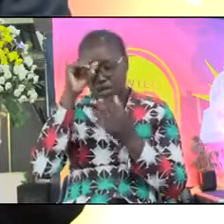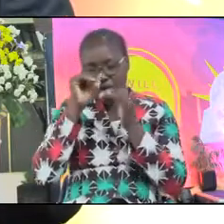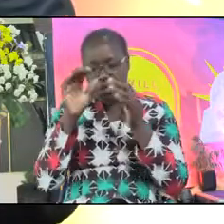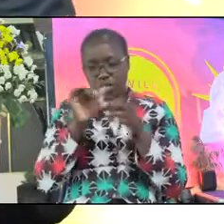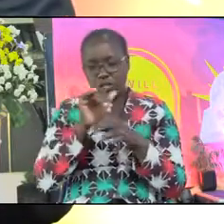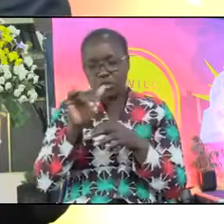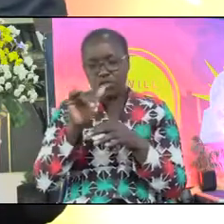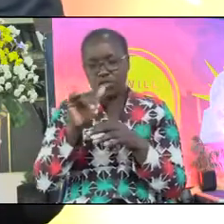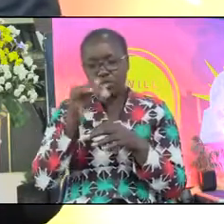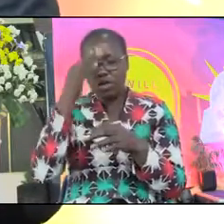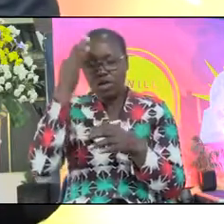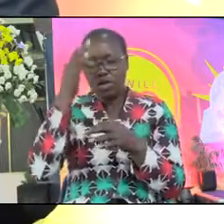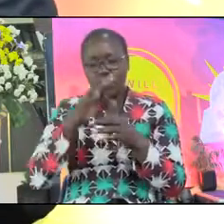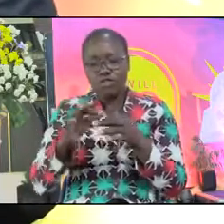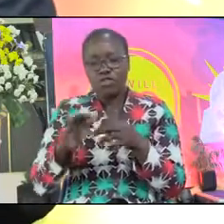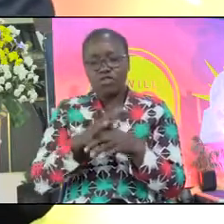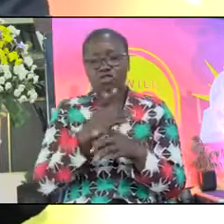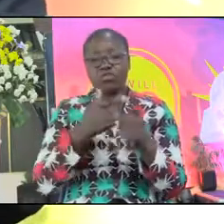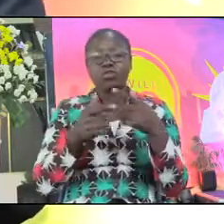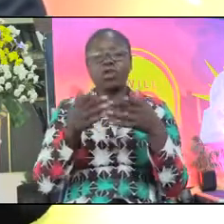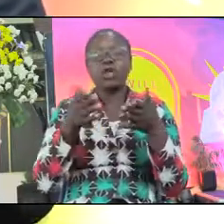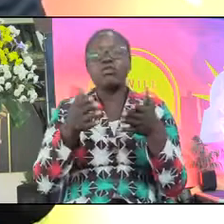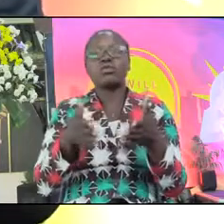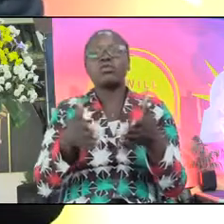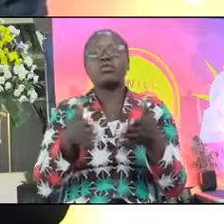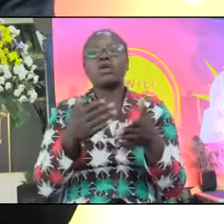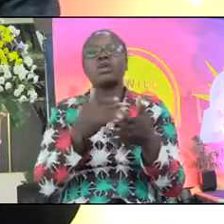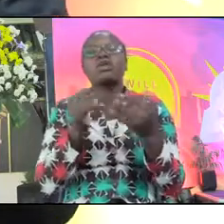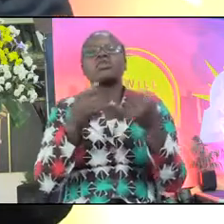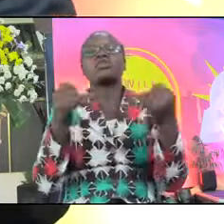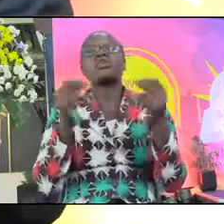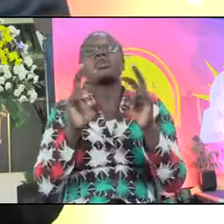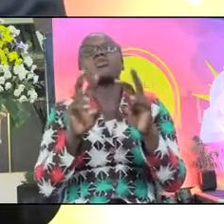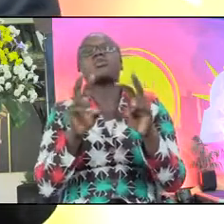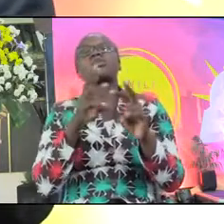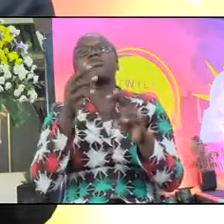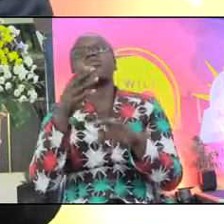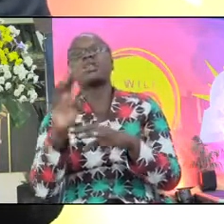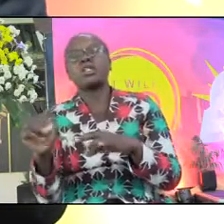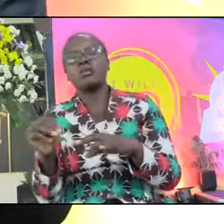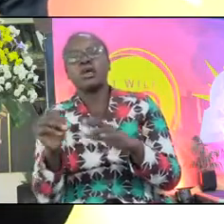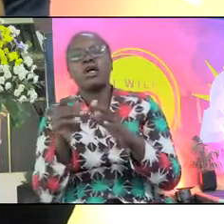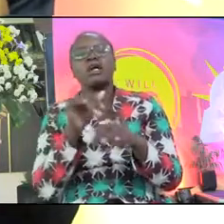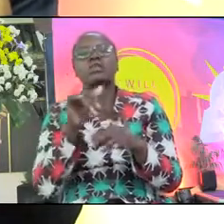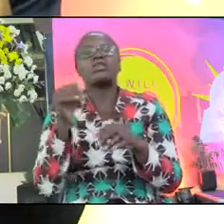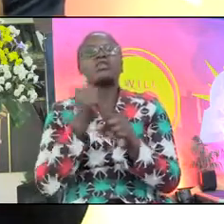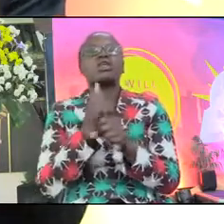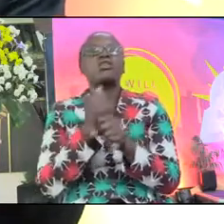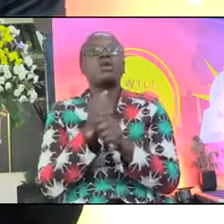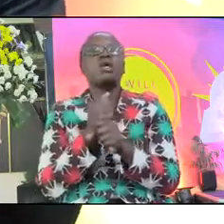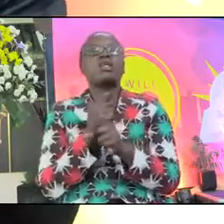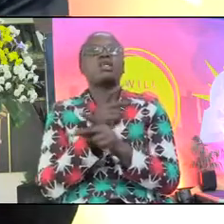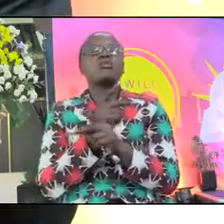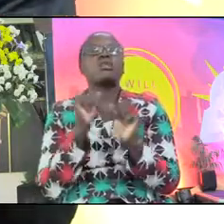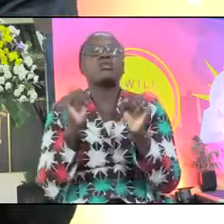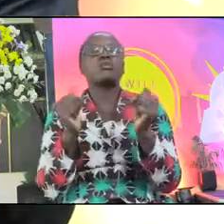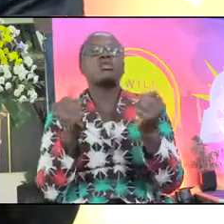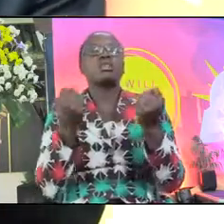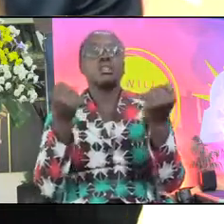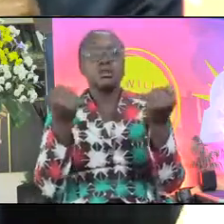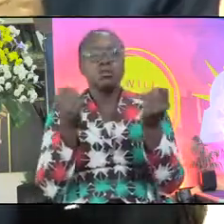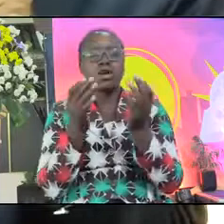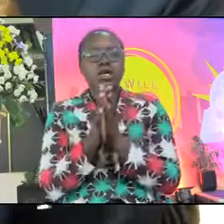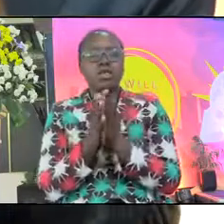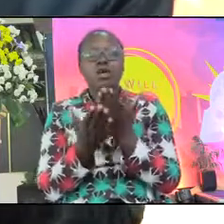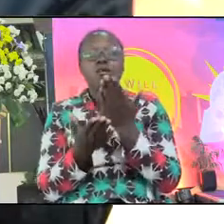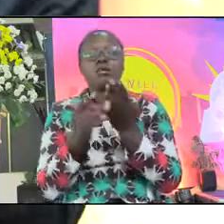those who are faithful to come today. Those online, Lord, watch over them. Even those at work, keep them safe. And